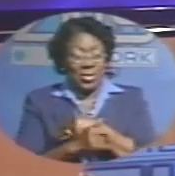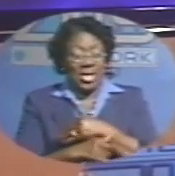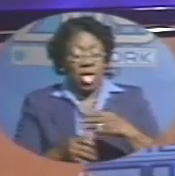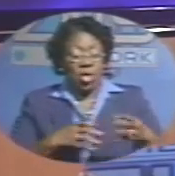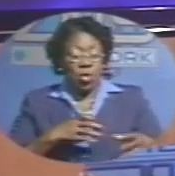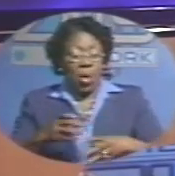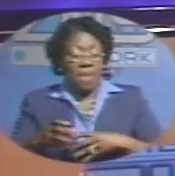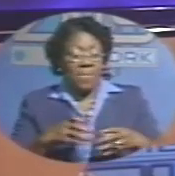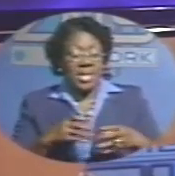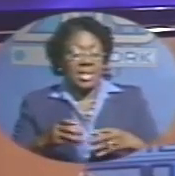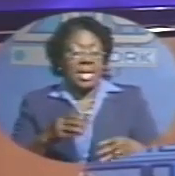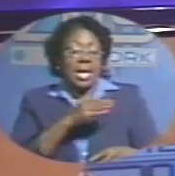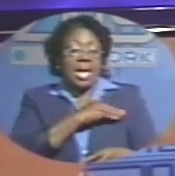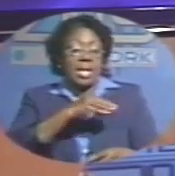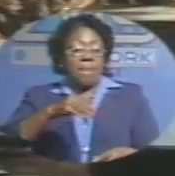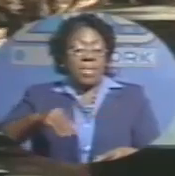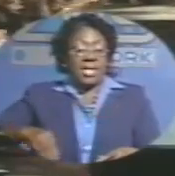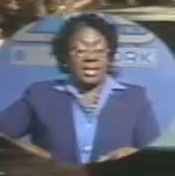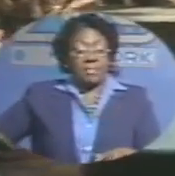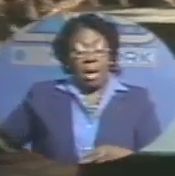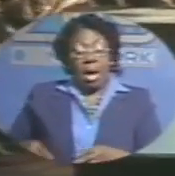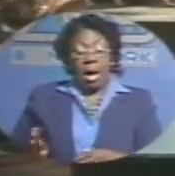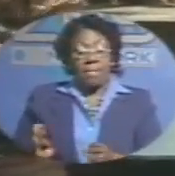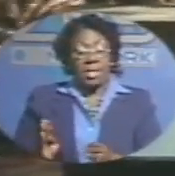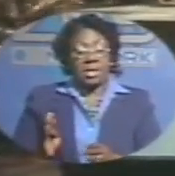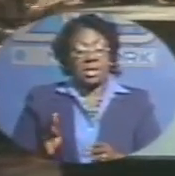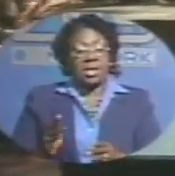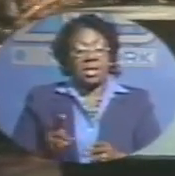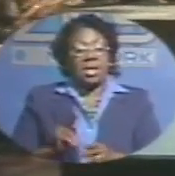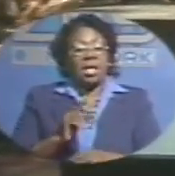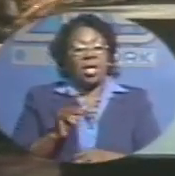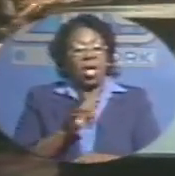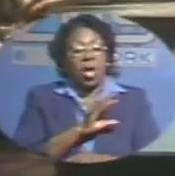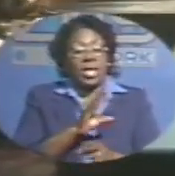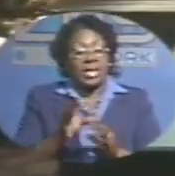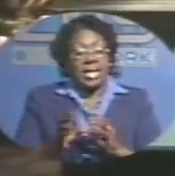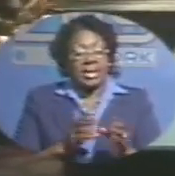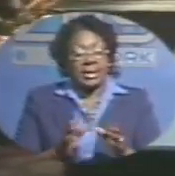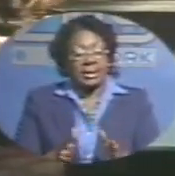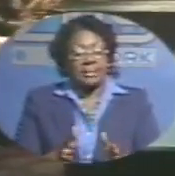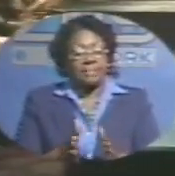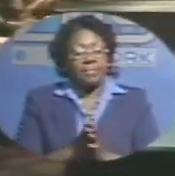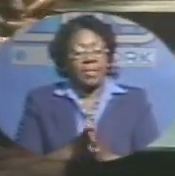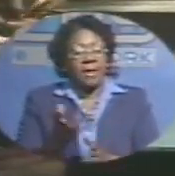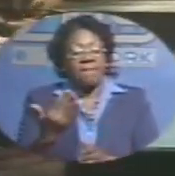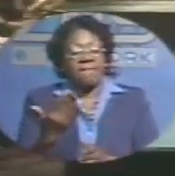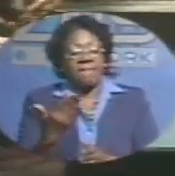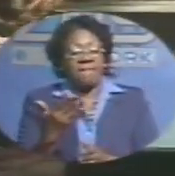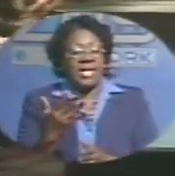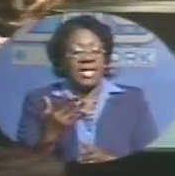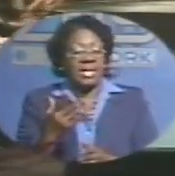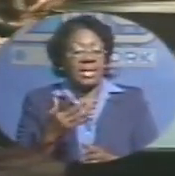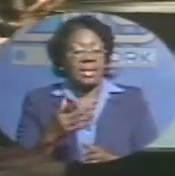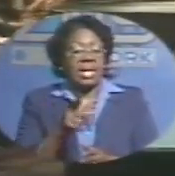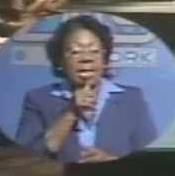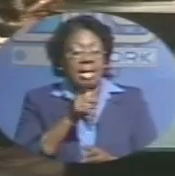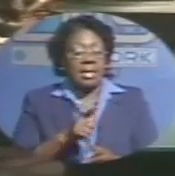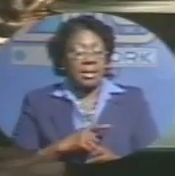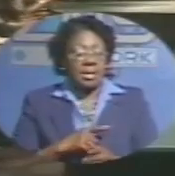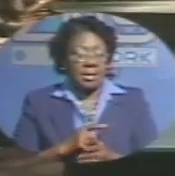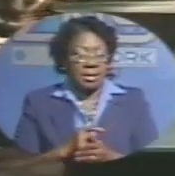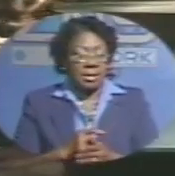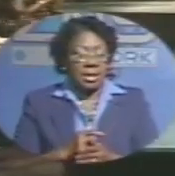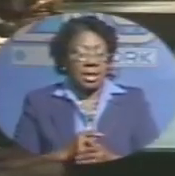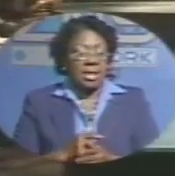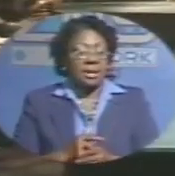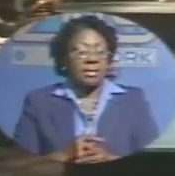Miss Bahamas organization has unveiled its 15 Miss Bahamas contestants, kicking off the competition for 2012. The young women